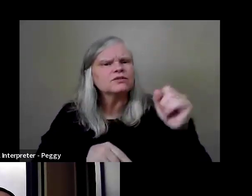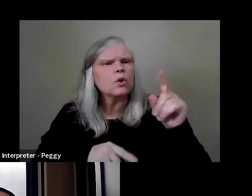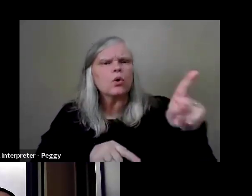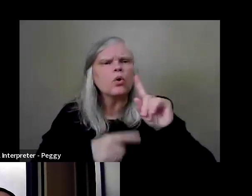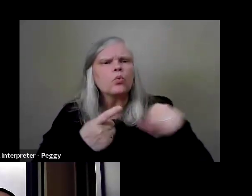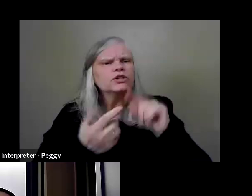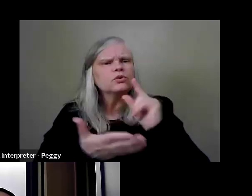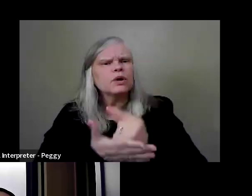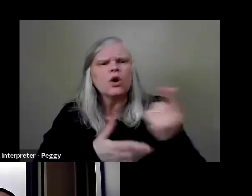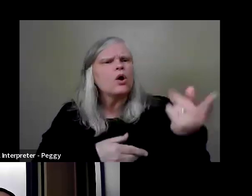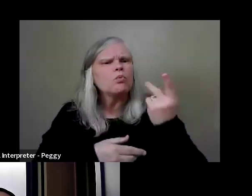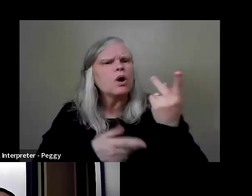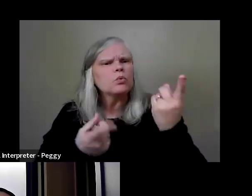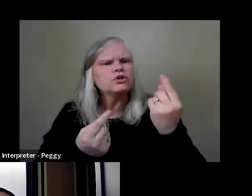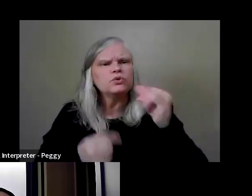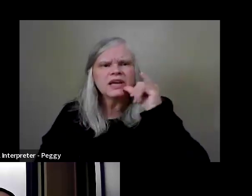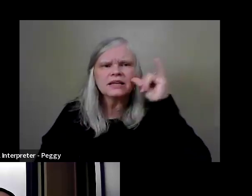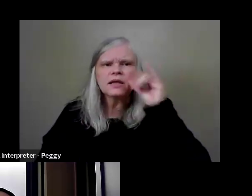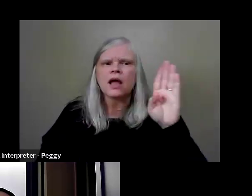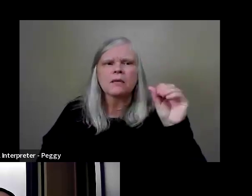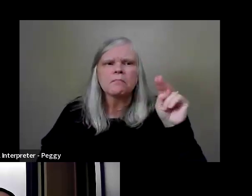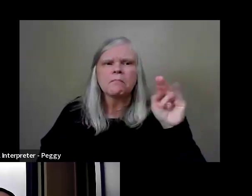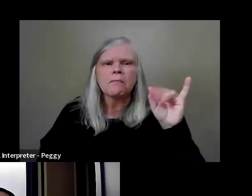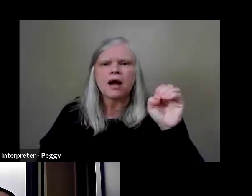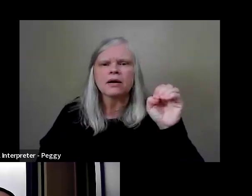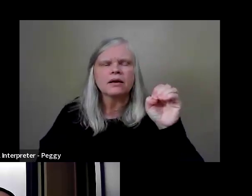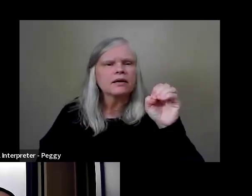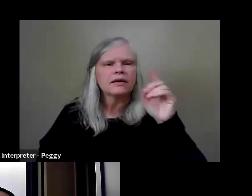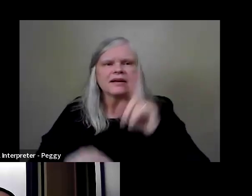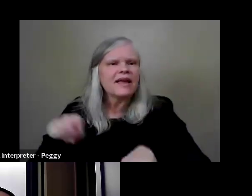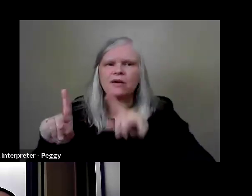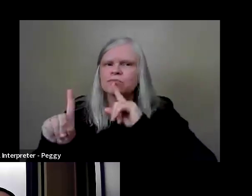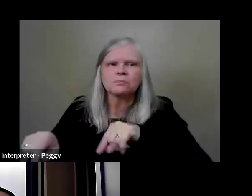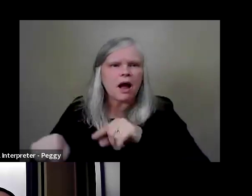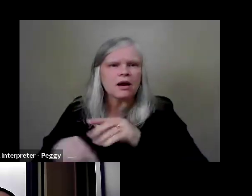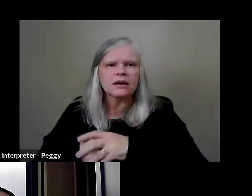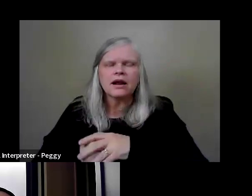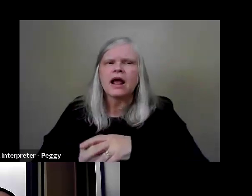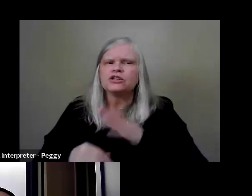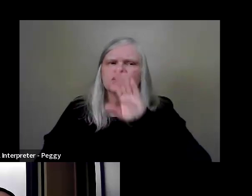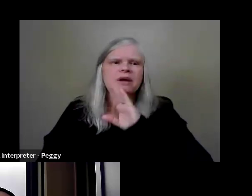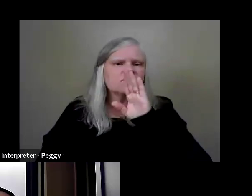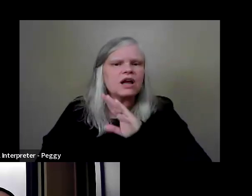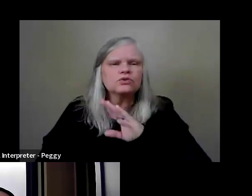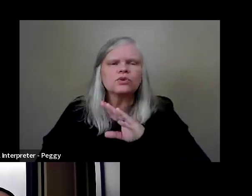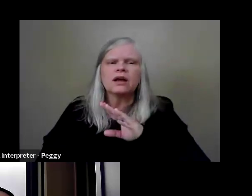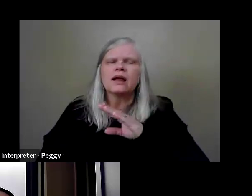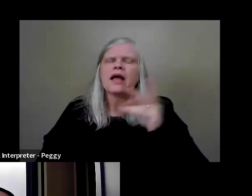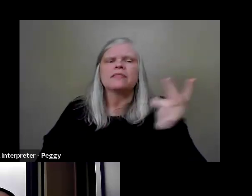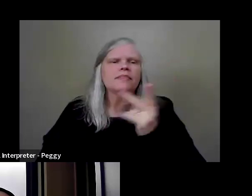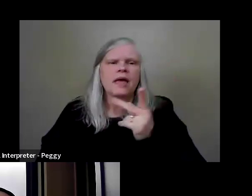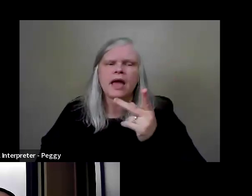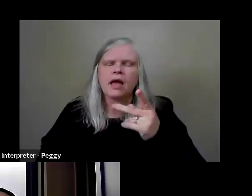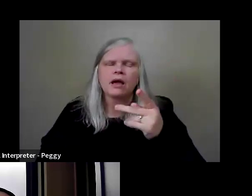we do yesterday? And of course, she isn't able to respond, and it gets her frustrated, and then they